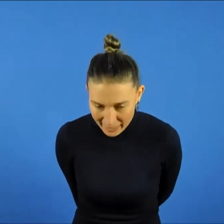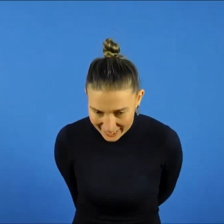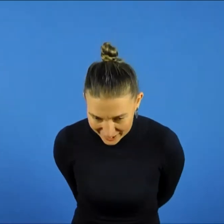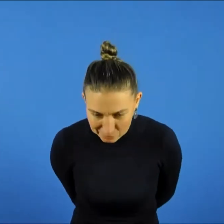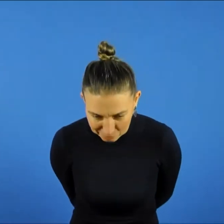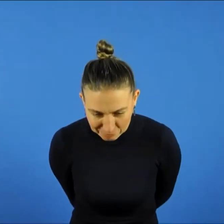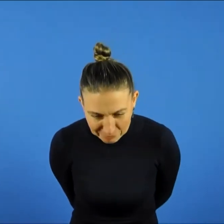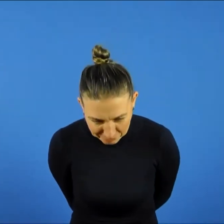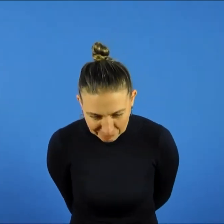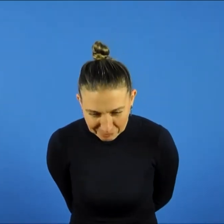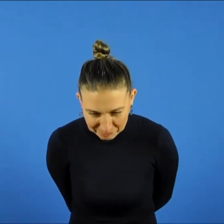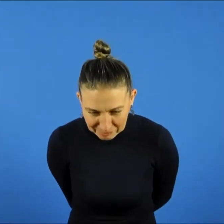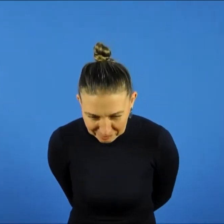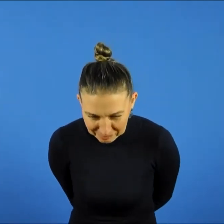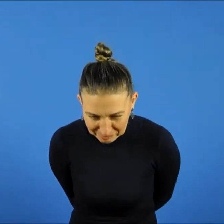getting a patent.